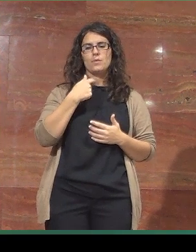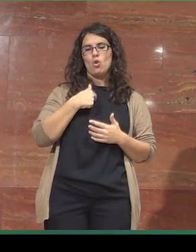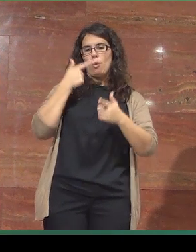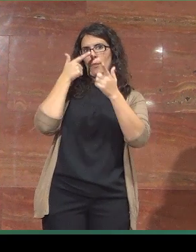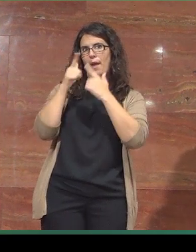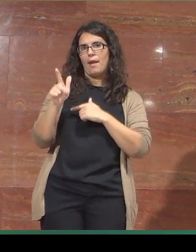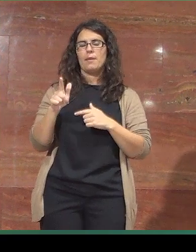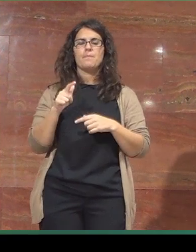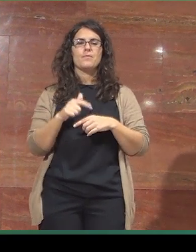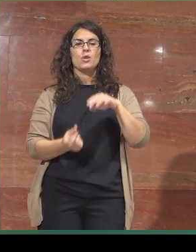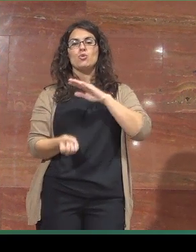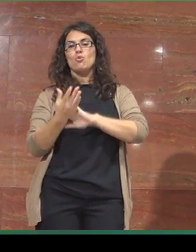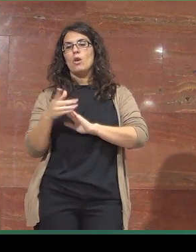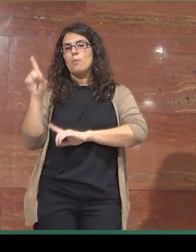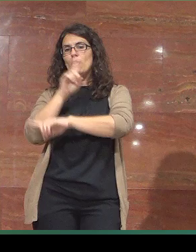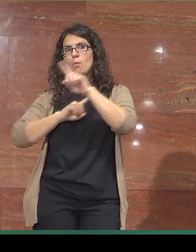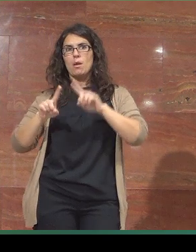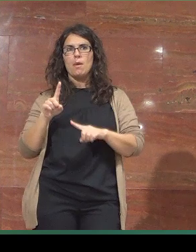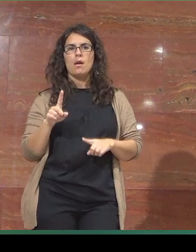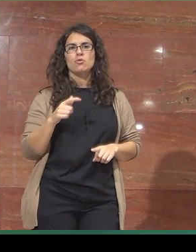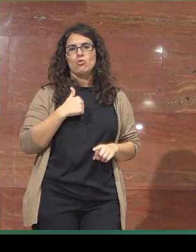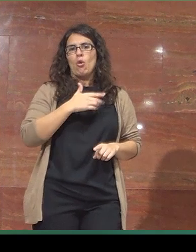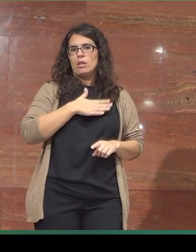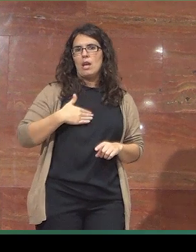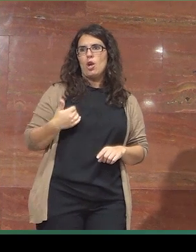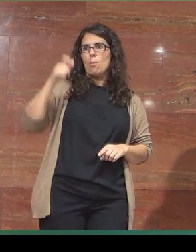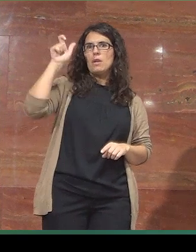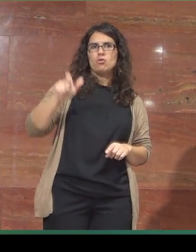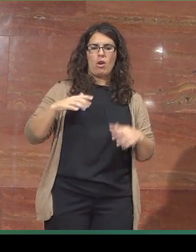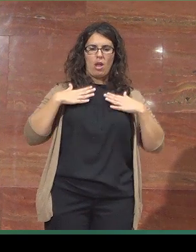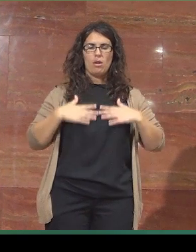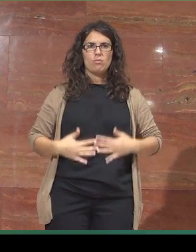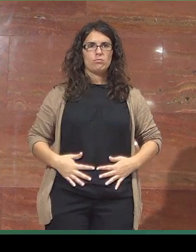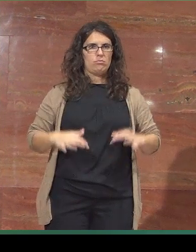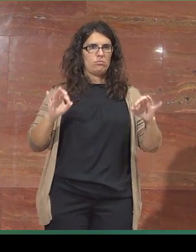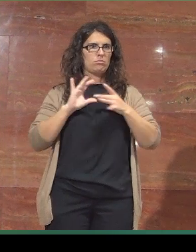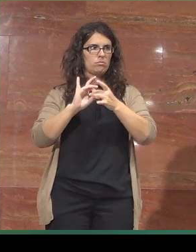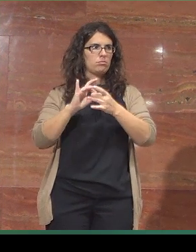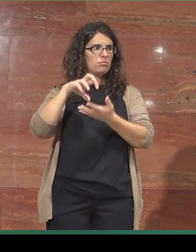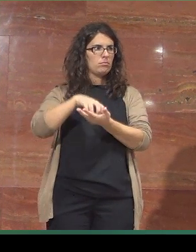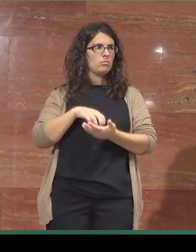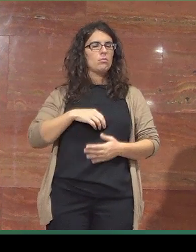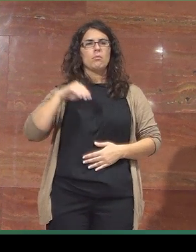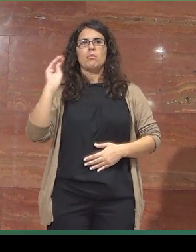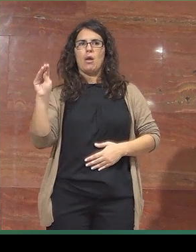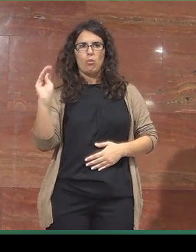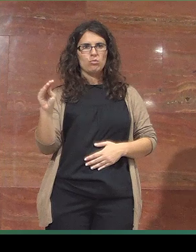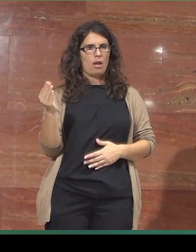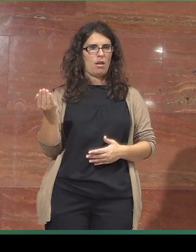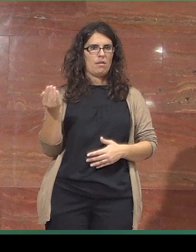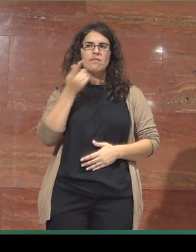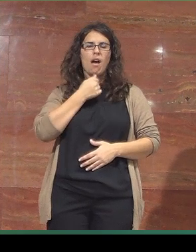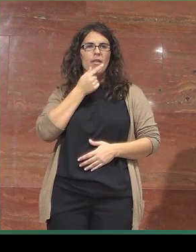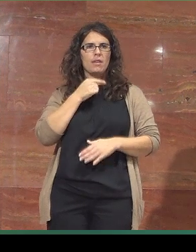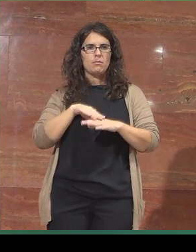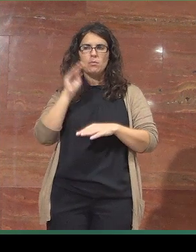going where you want to go. Particularly older people would rather turn to somebody in uniform and say, is this the bus that I need?